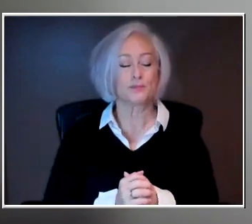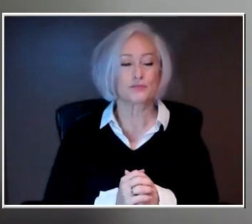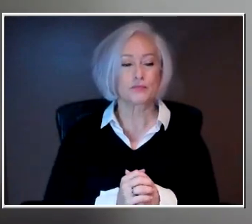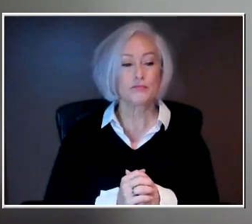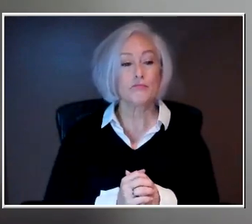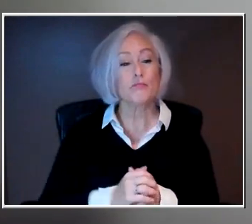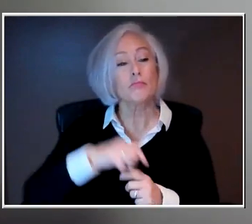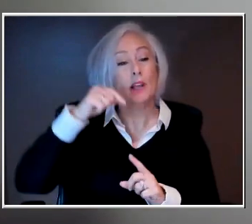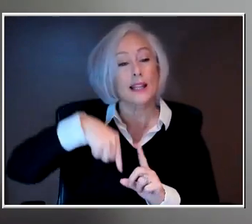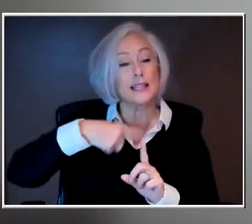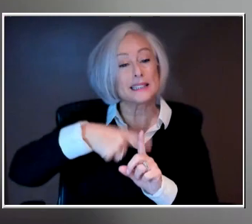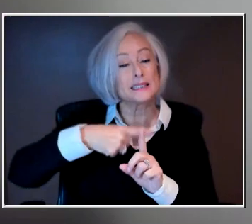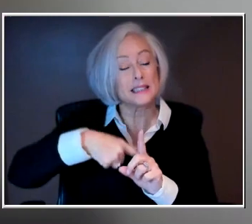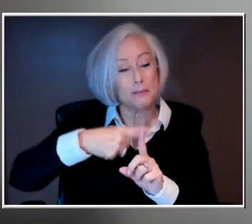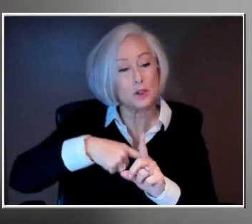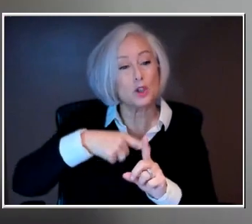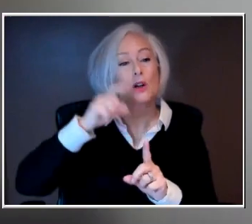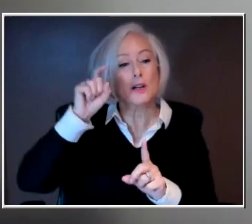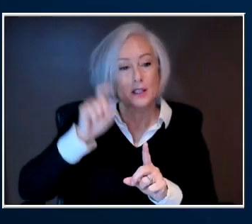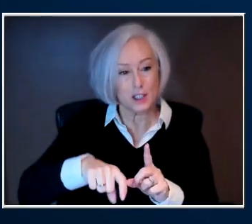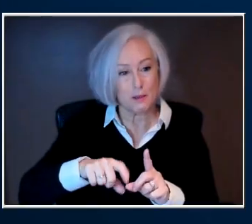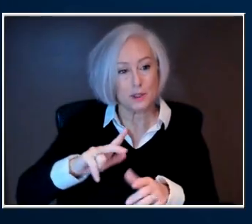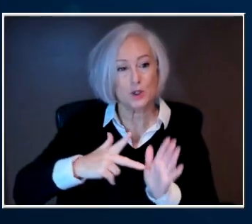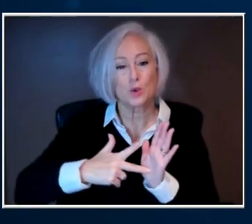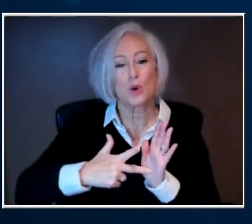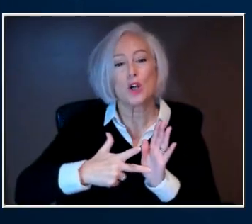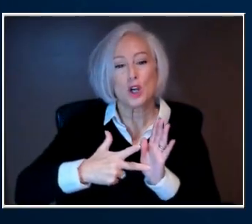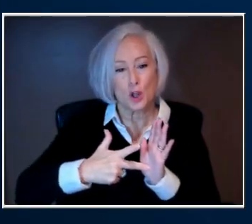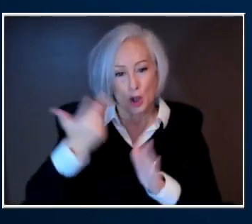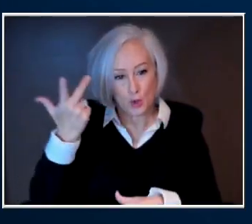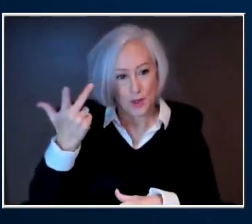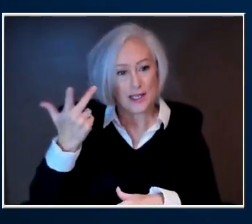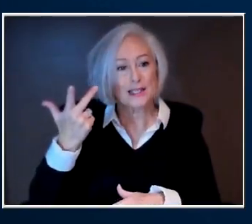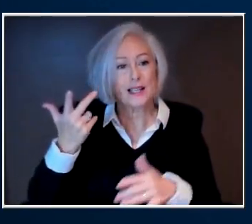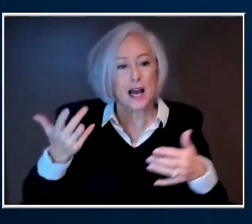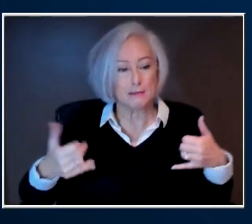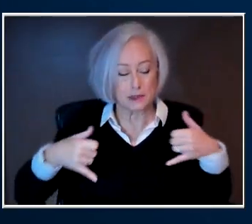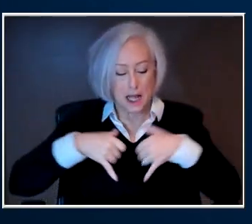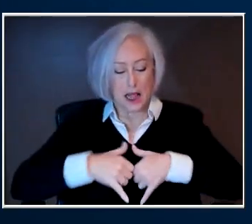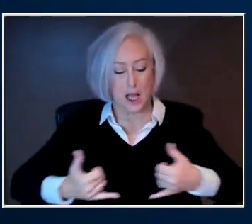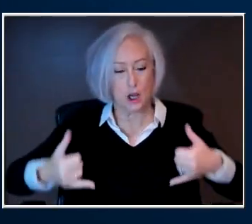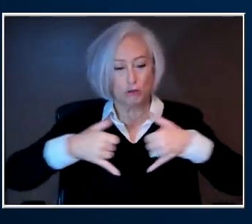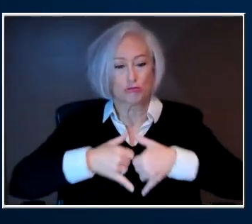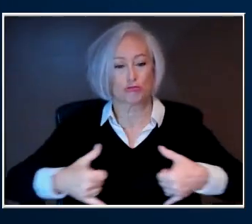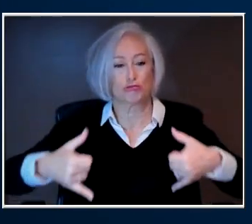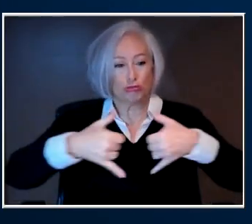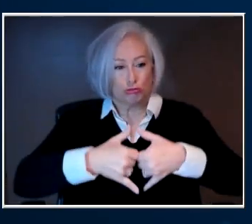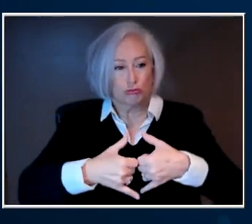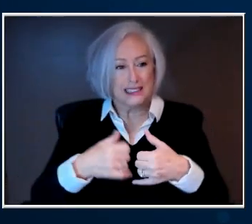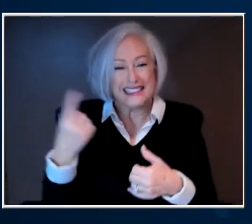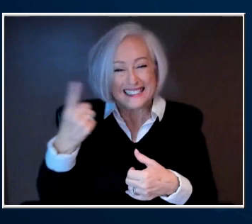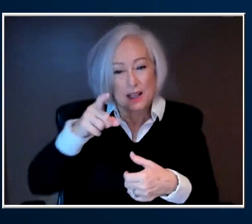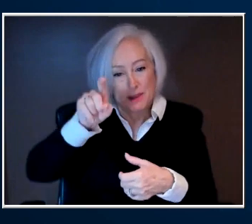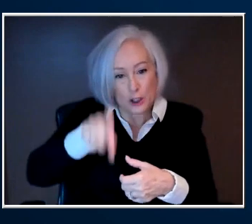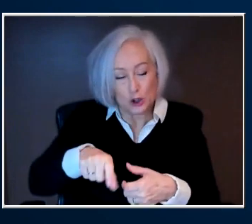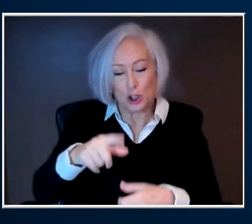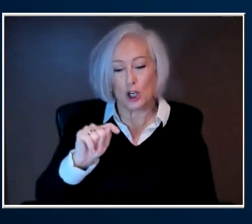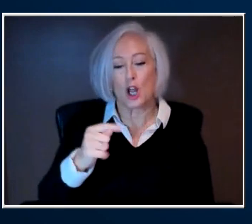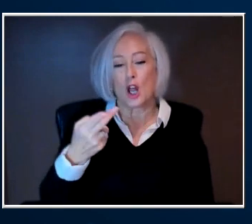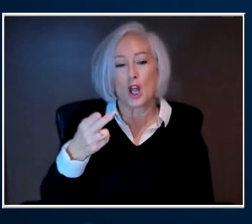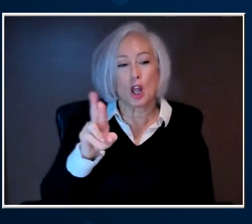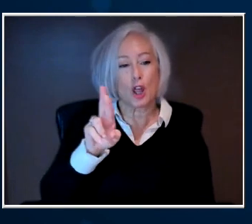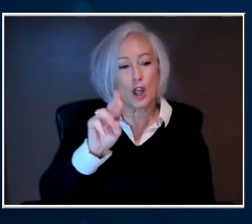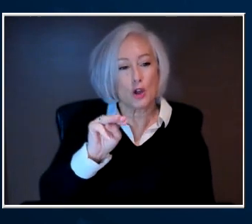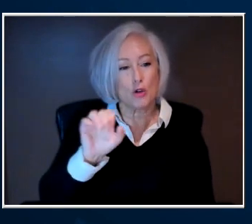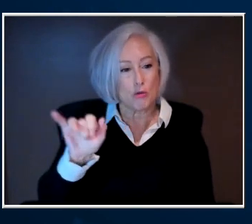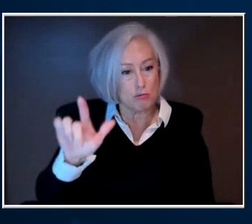you've got to go triple layers on the top, and something's got to be thermal in those layers.